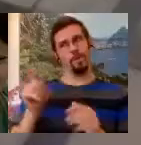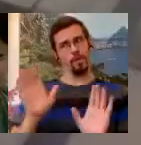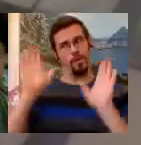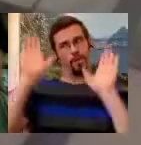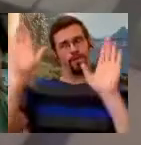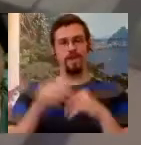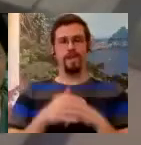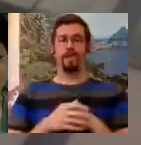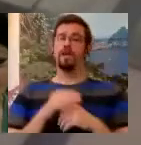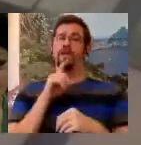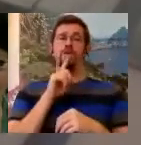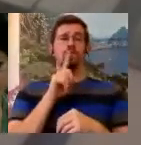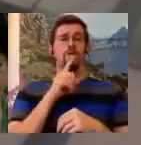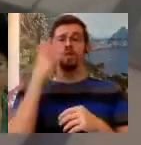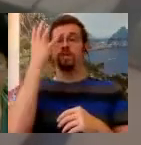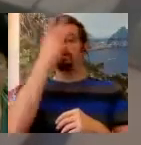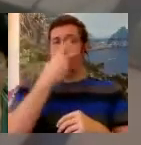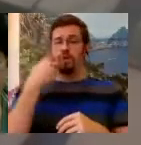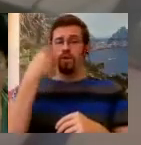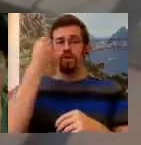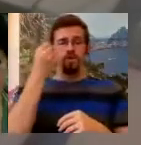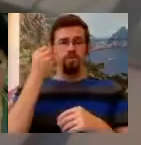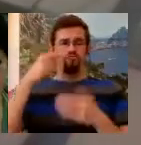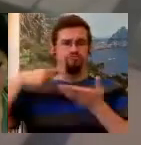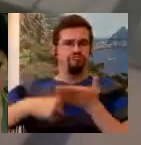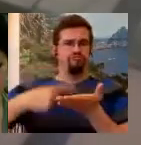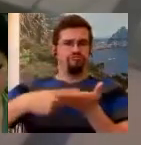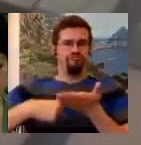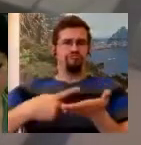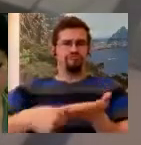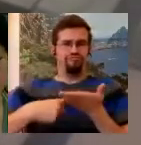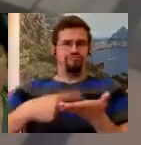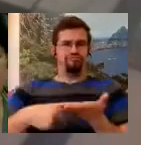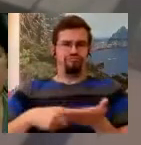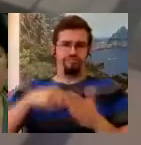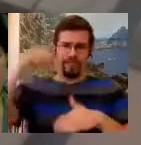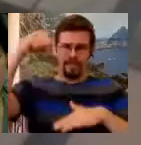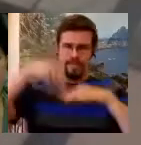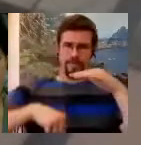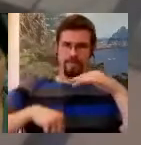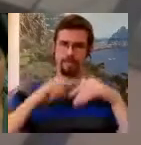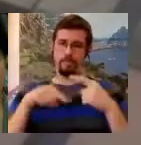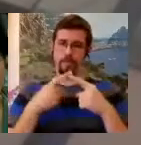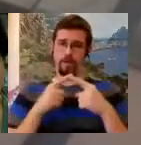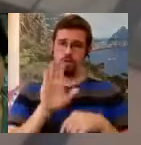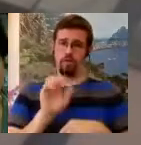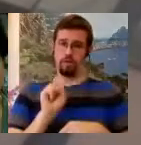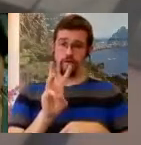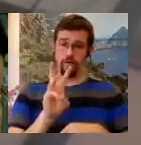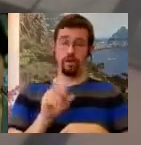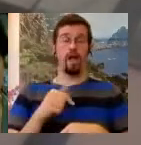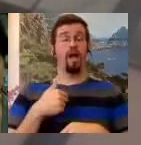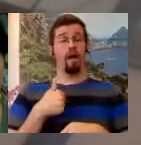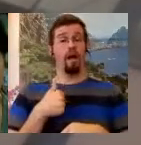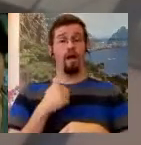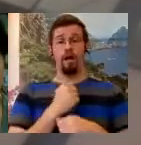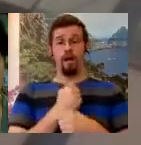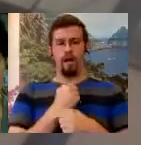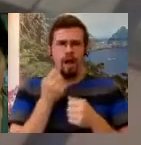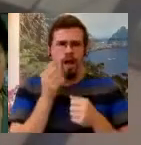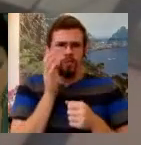it's such a beautiful, detailed discussion of your software. I appreciate it so much. I love it. I'm planning to try to use